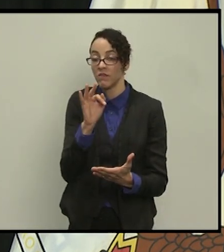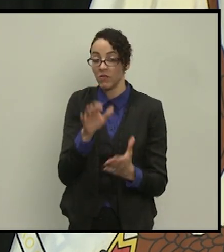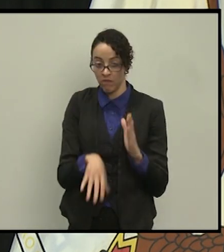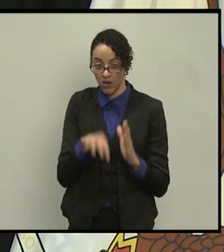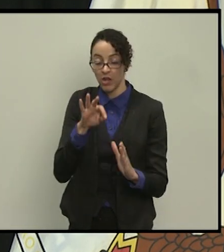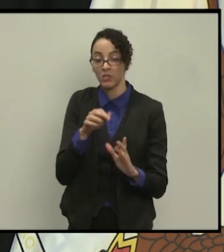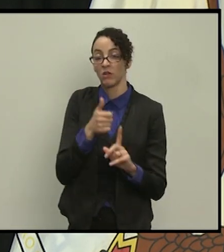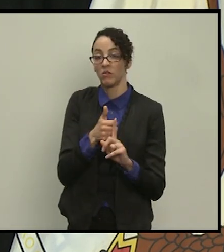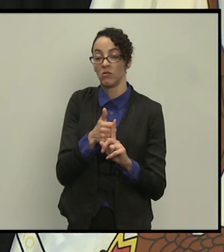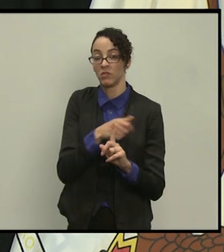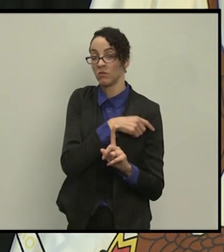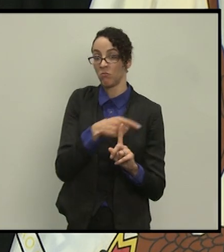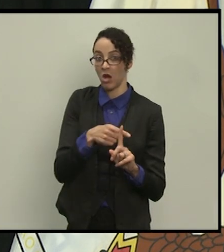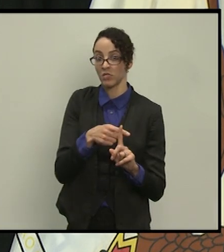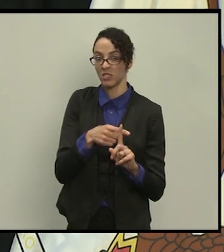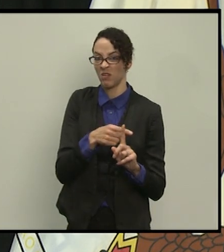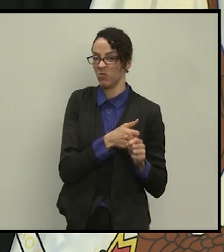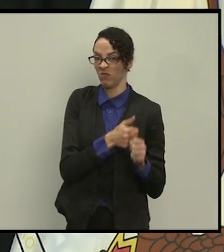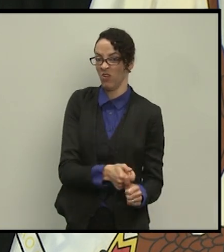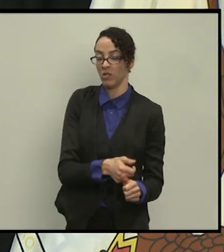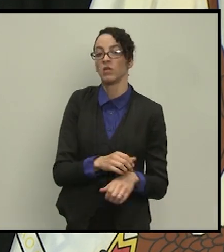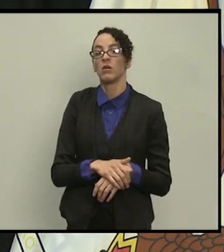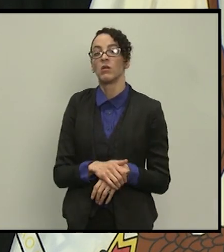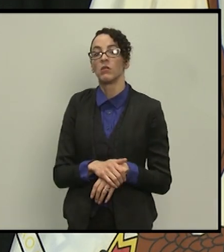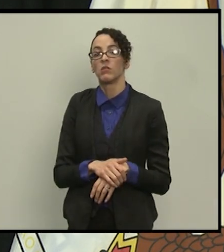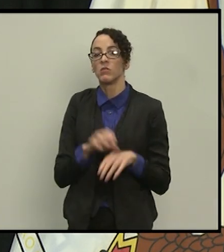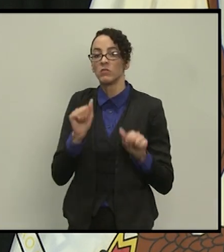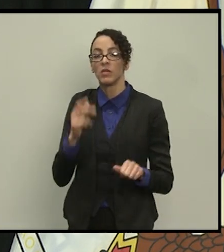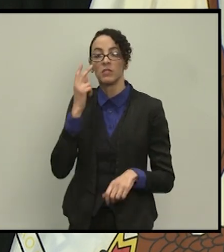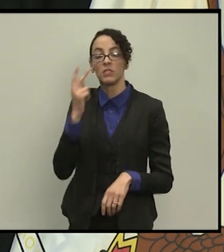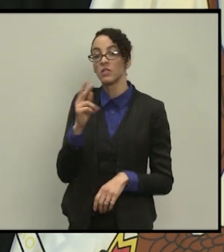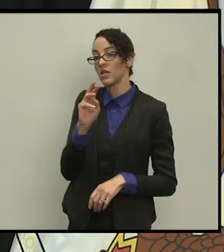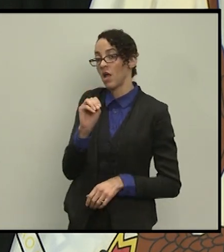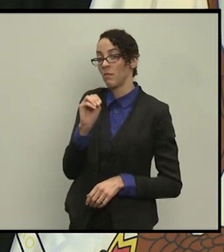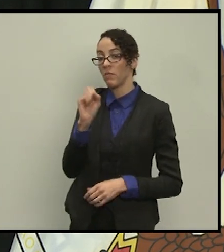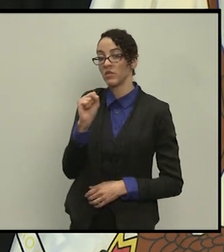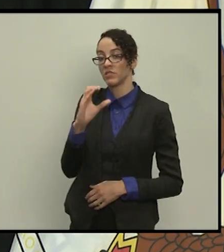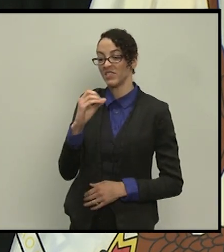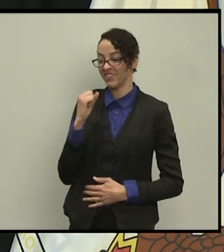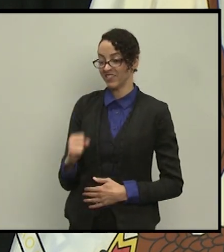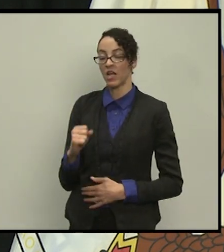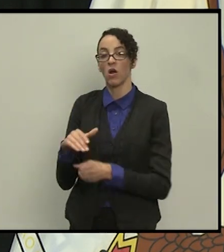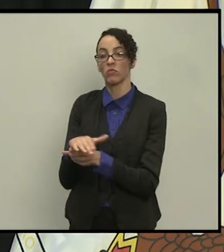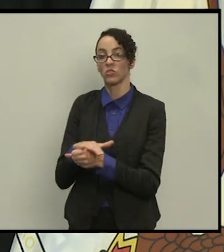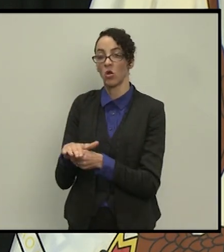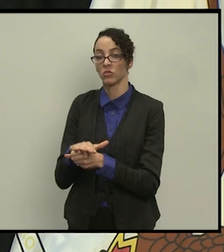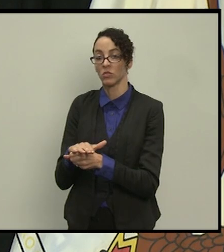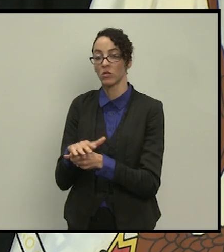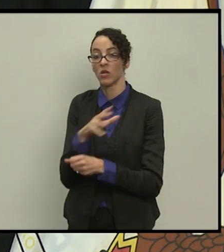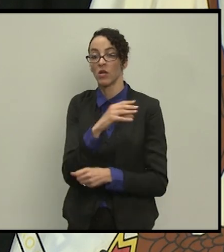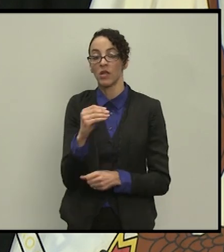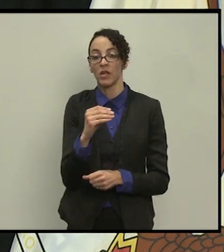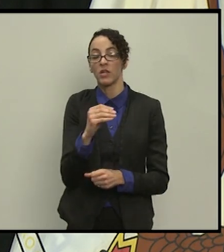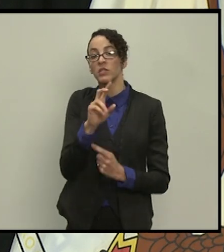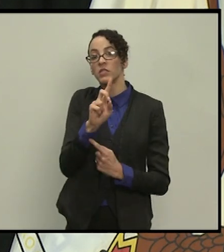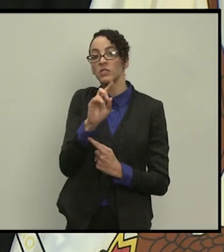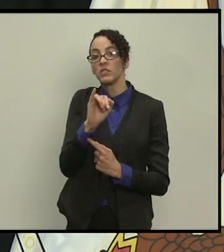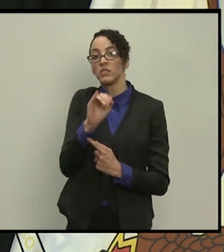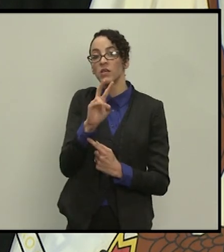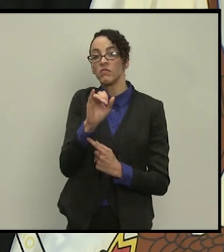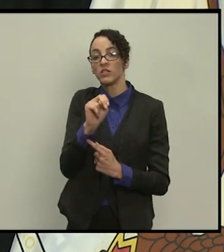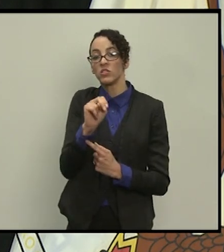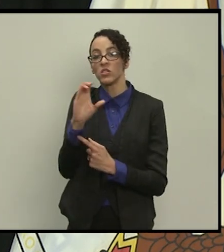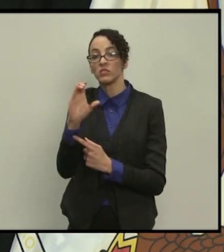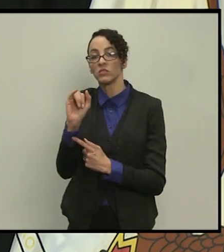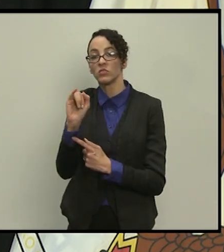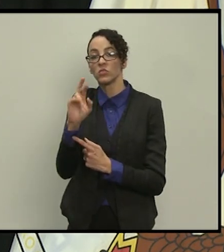approach from the MSC South Shelter to the case in the Division Circle Navigation Centers,